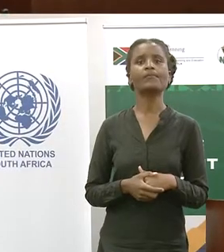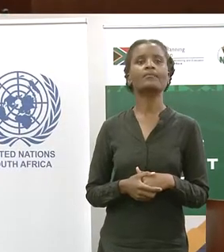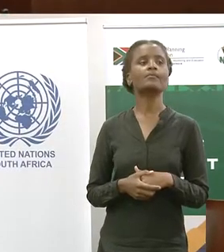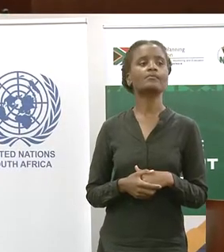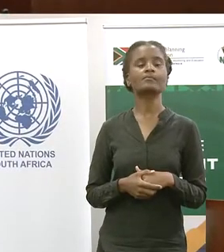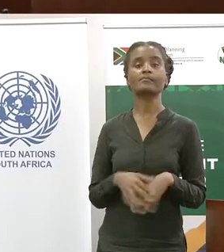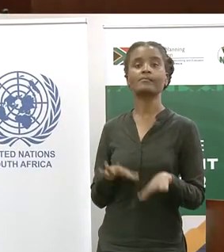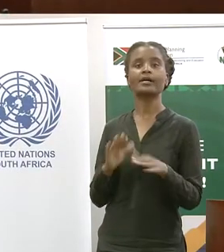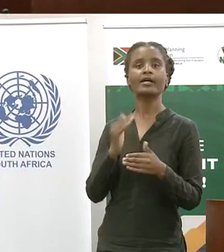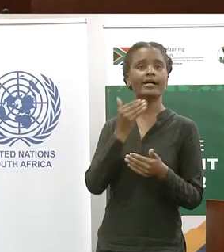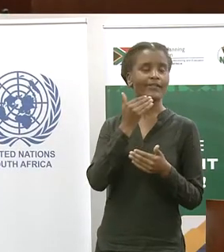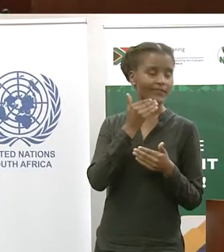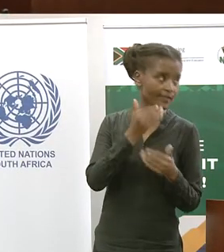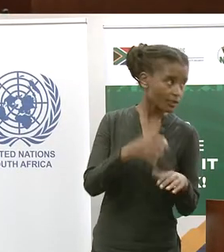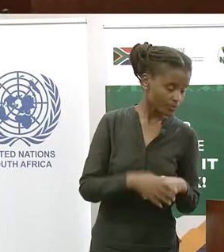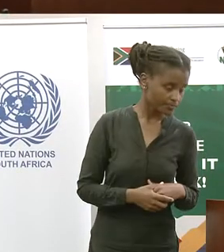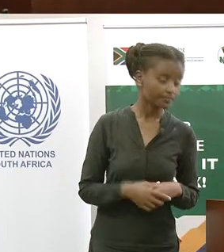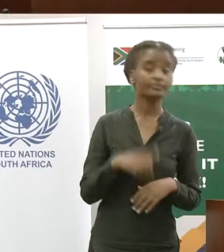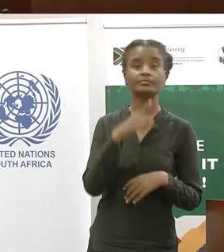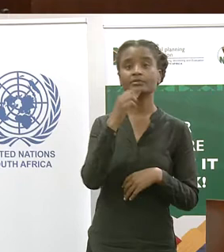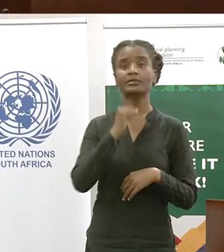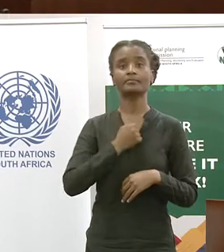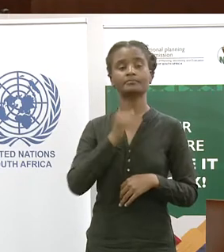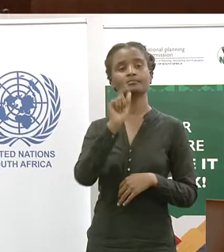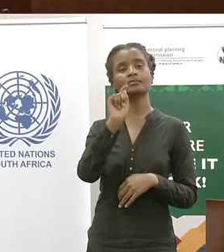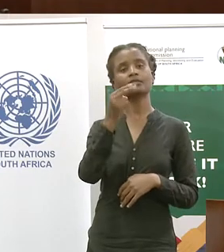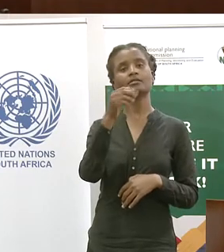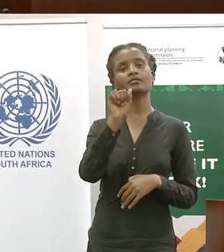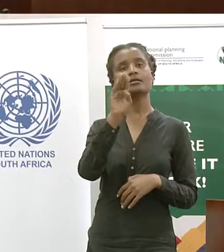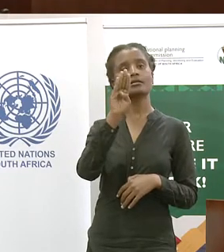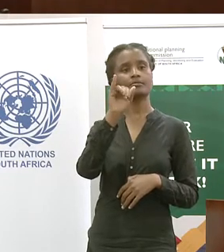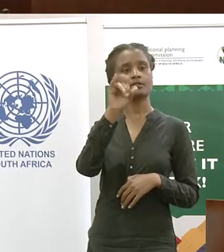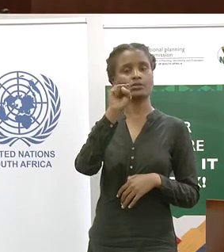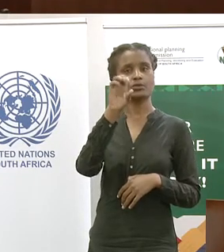Oh, thanks, Mr. I'm Tabiso Petuka